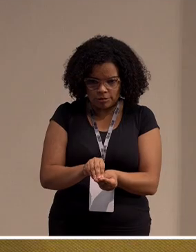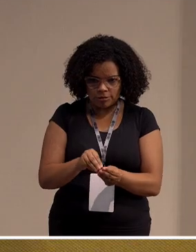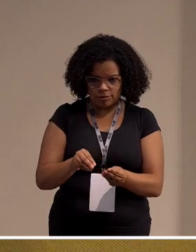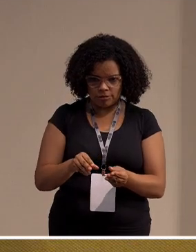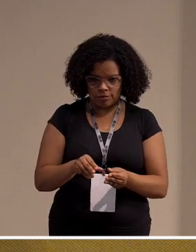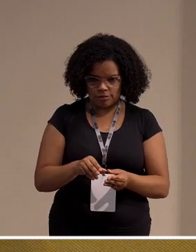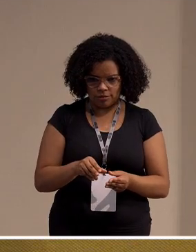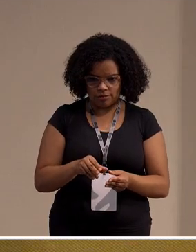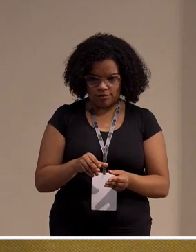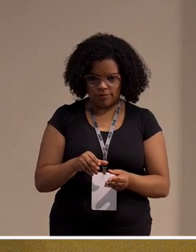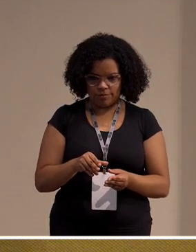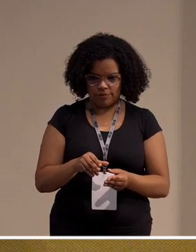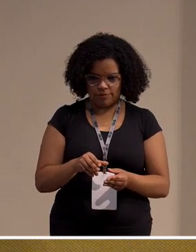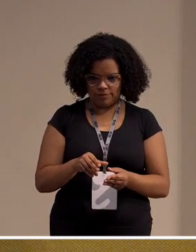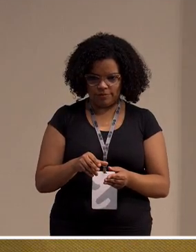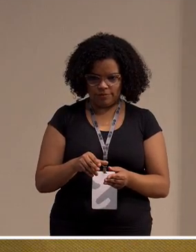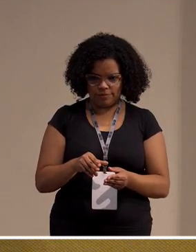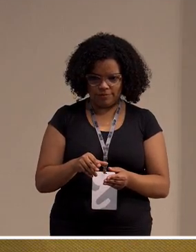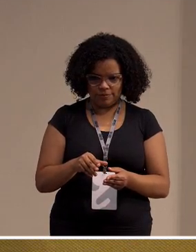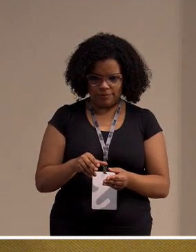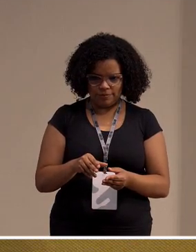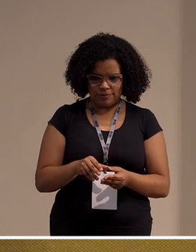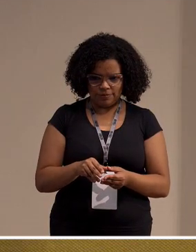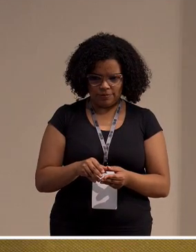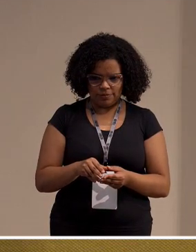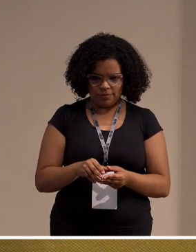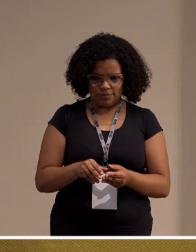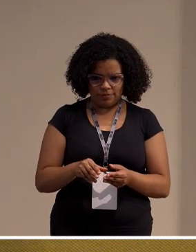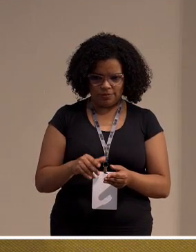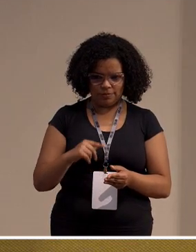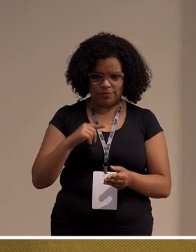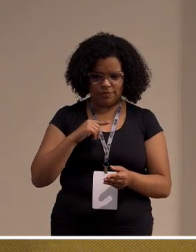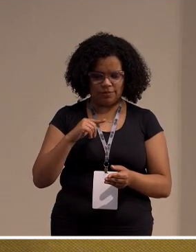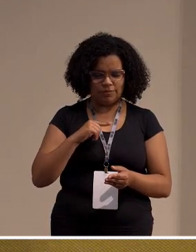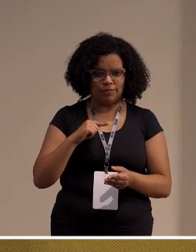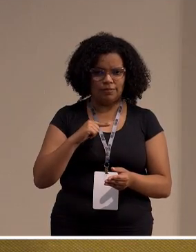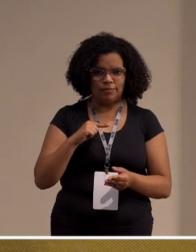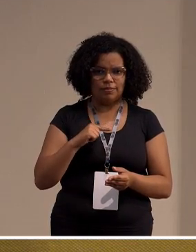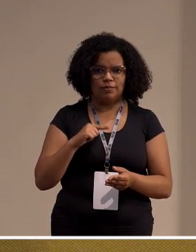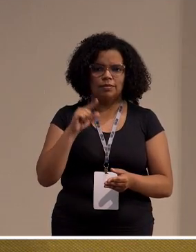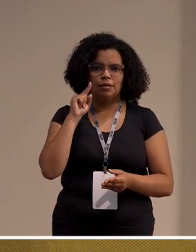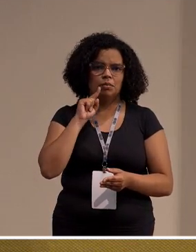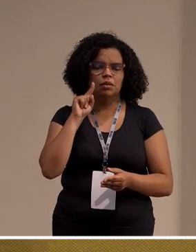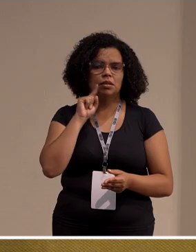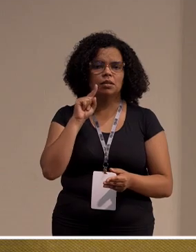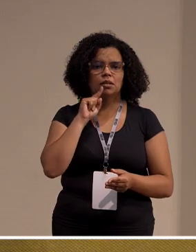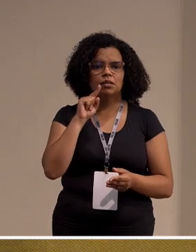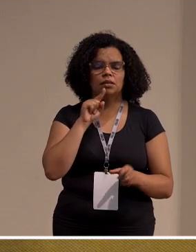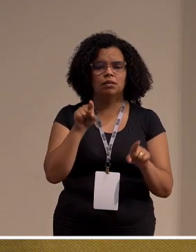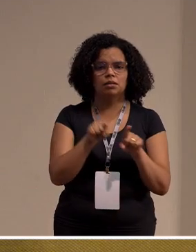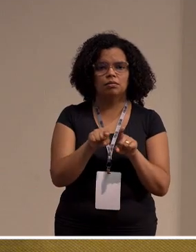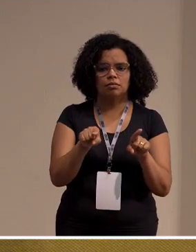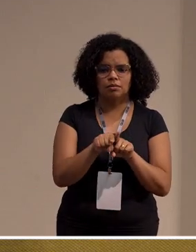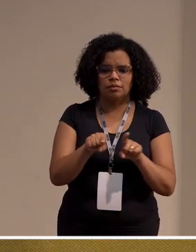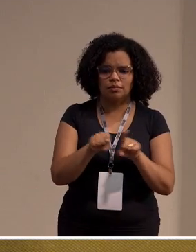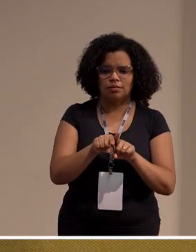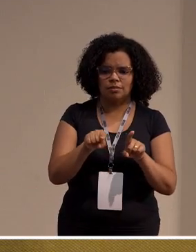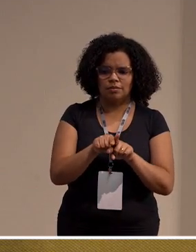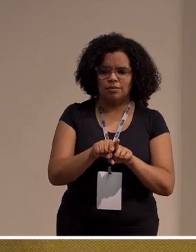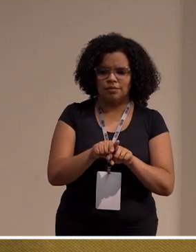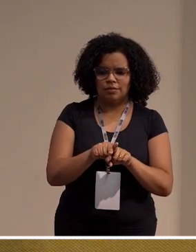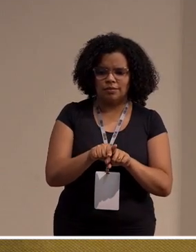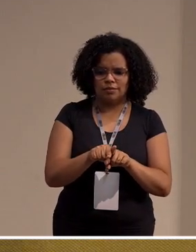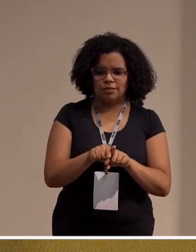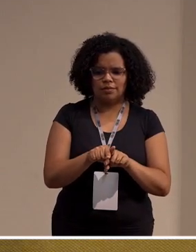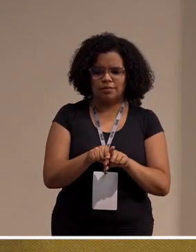Academy Award for it, an Oscar. You mentioned Issa Rae. There's a woman named Ava DuVernay who has done